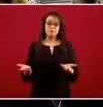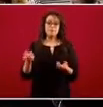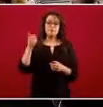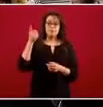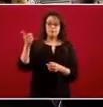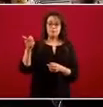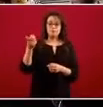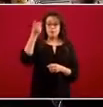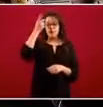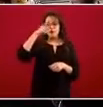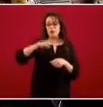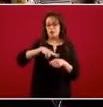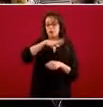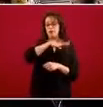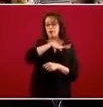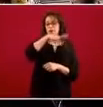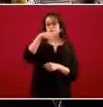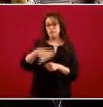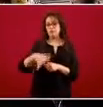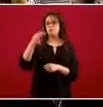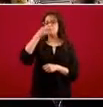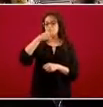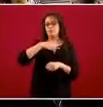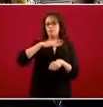an occupational hazard. But